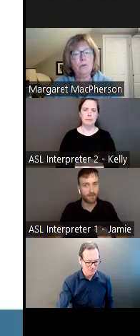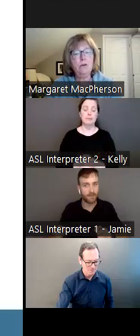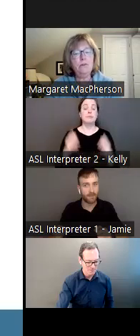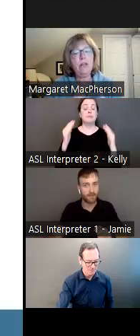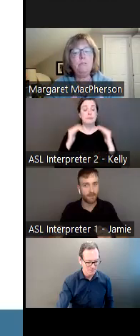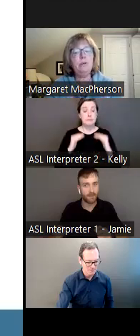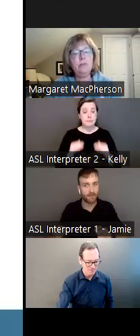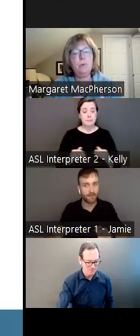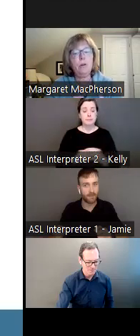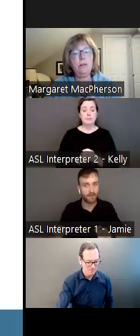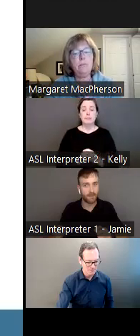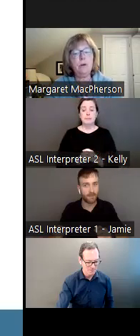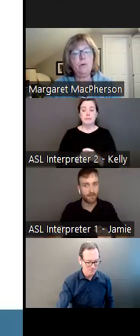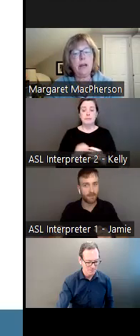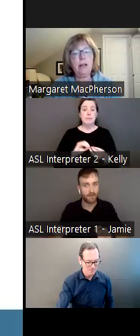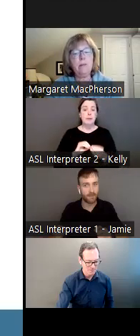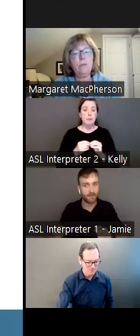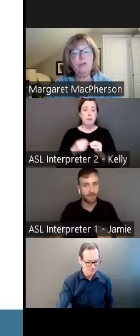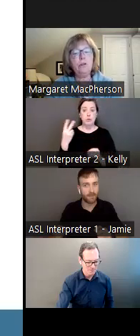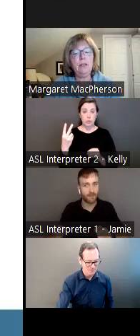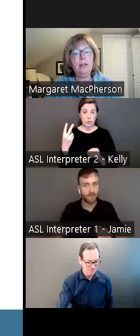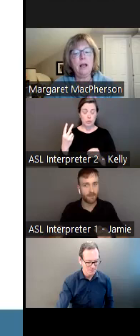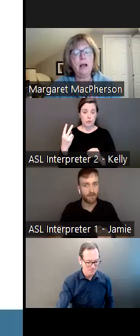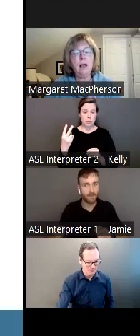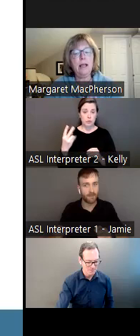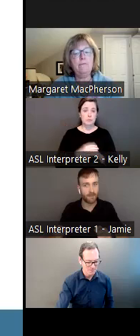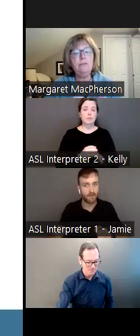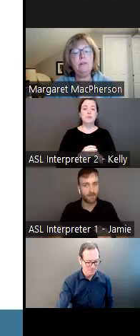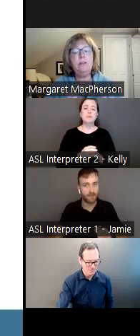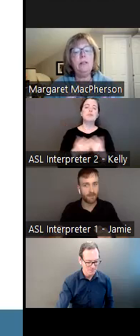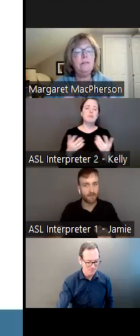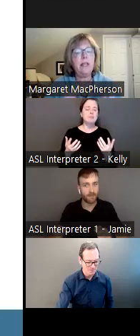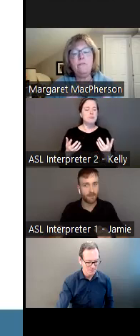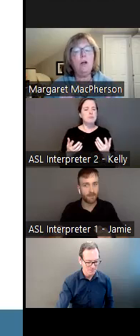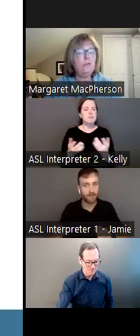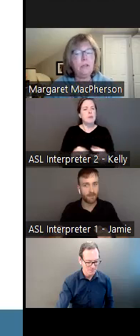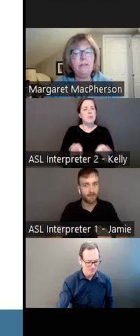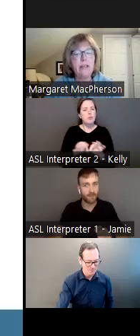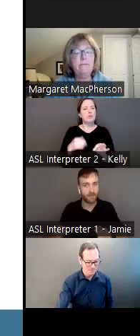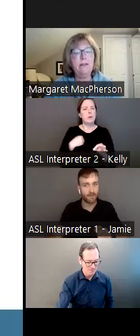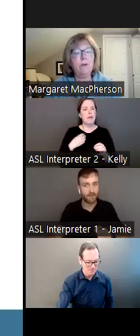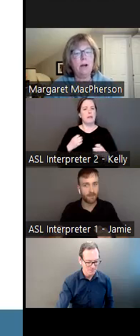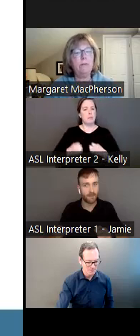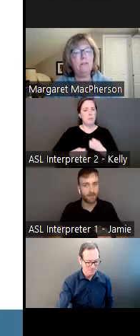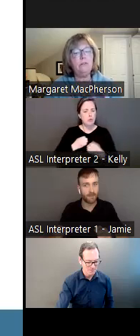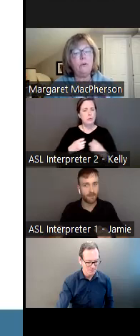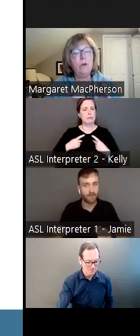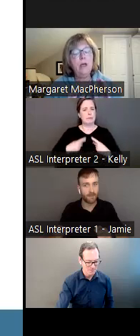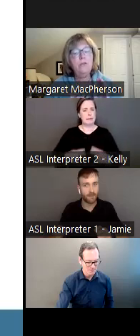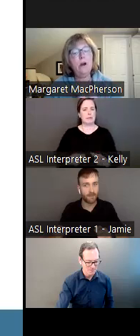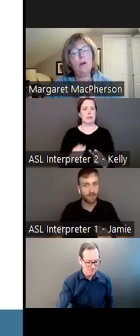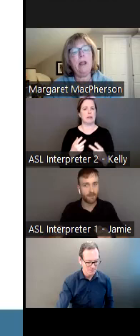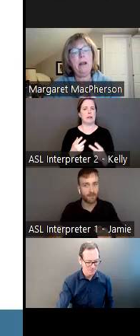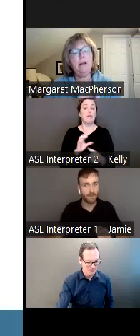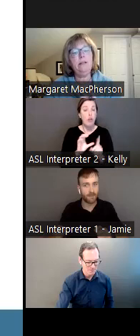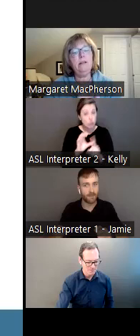So, you know, the second principle is about creating emotionally and physically safe, culturally safe environments. And so